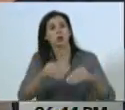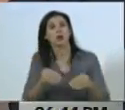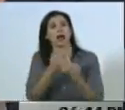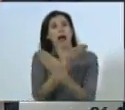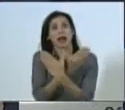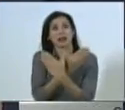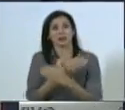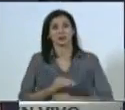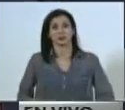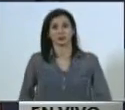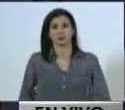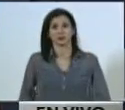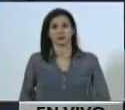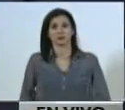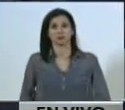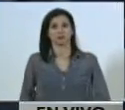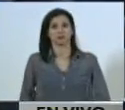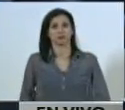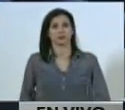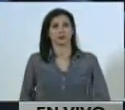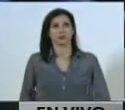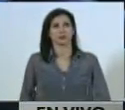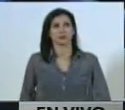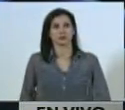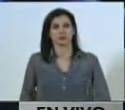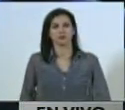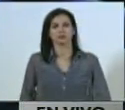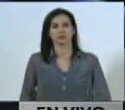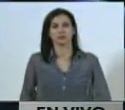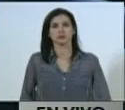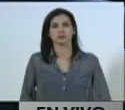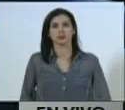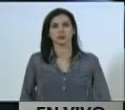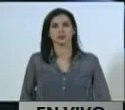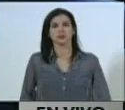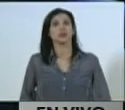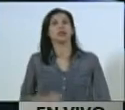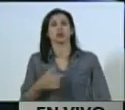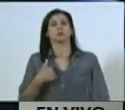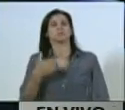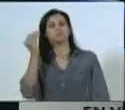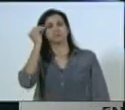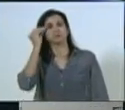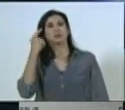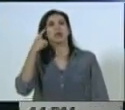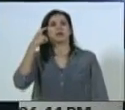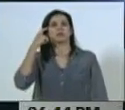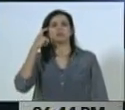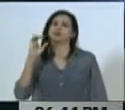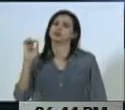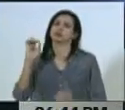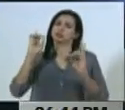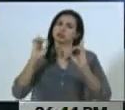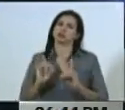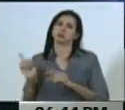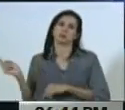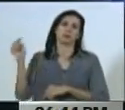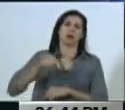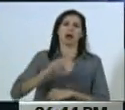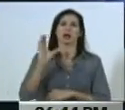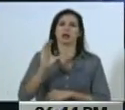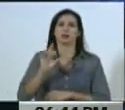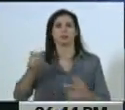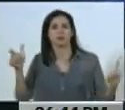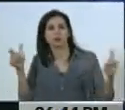I decided to come to Caracas to meet with Mr. President. Y allí fue también cuando decidí venir a Caracas